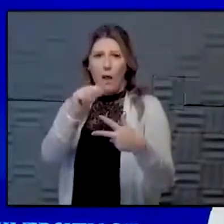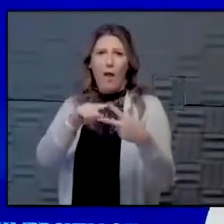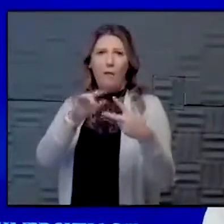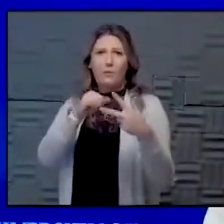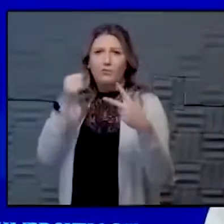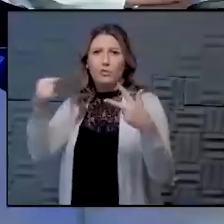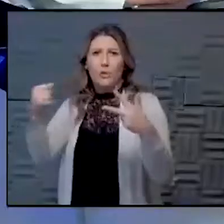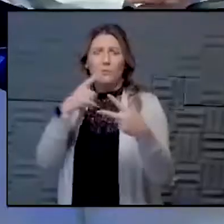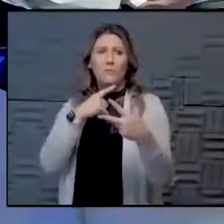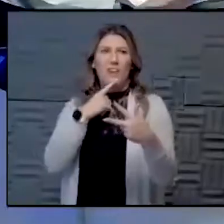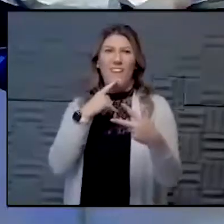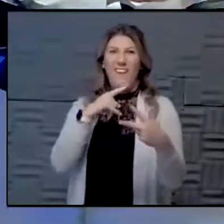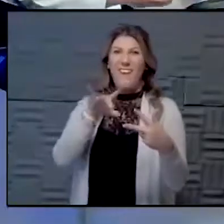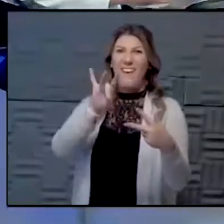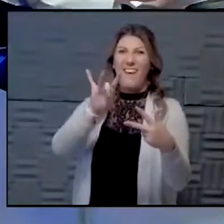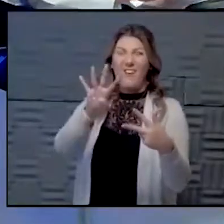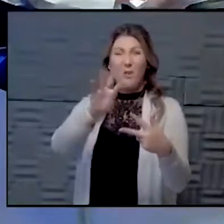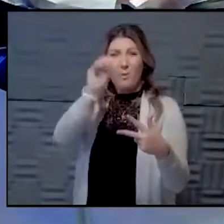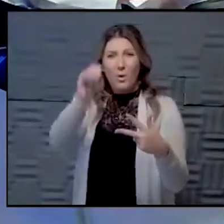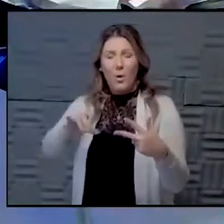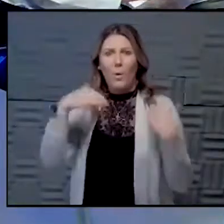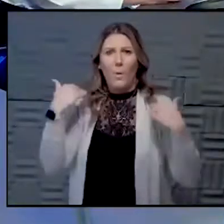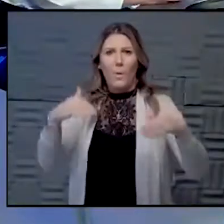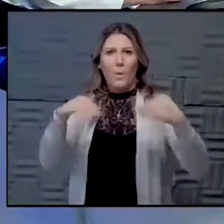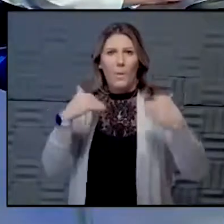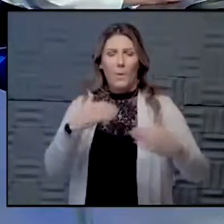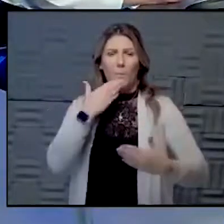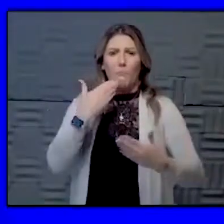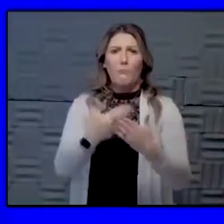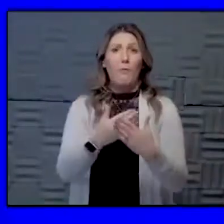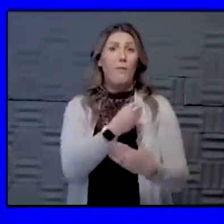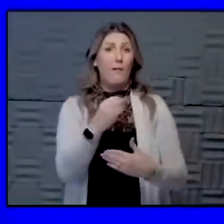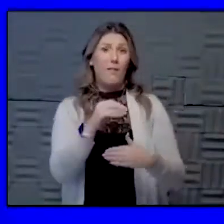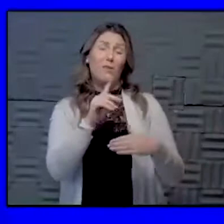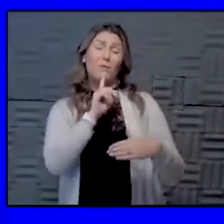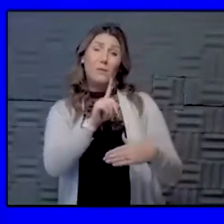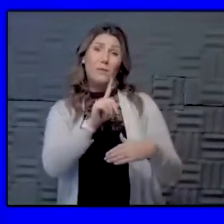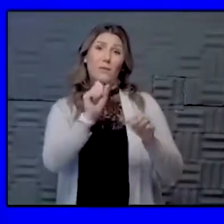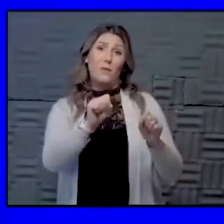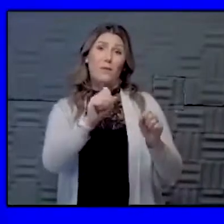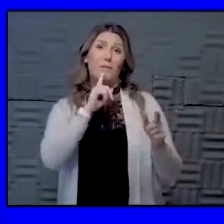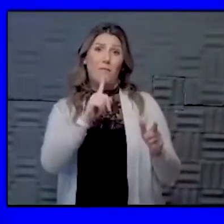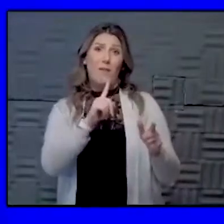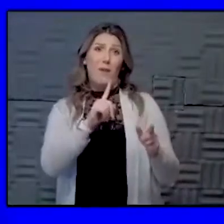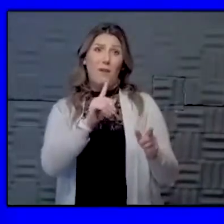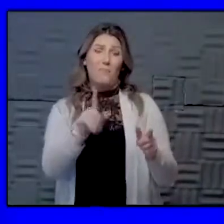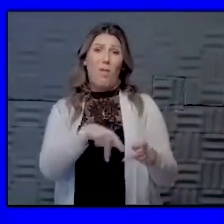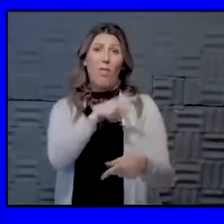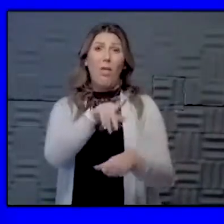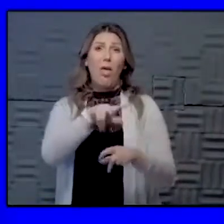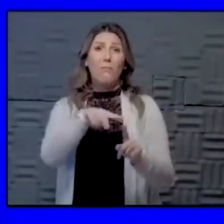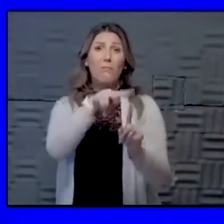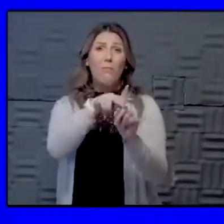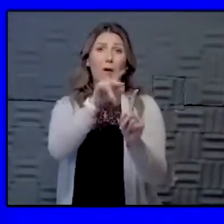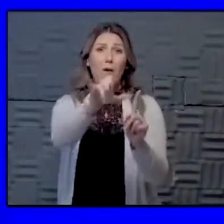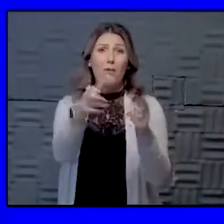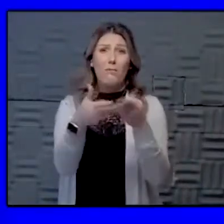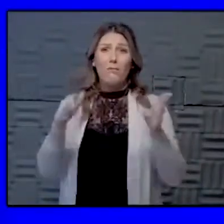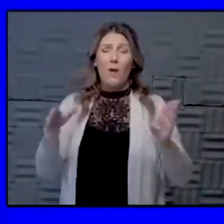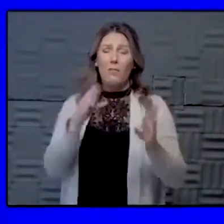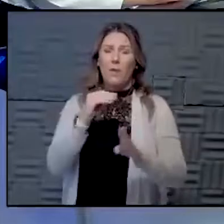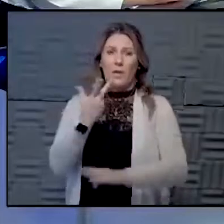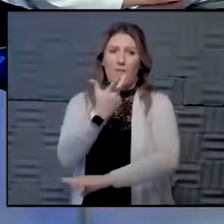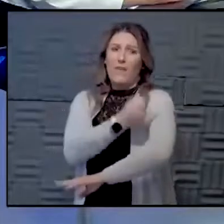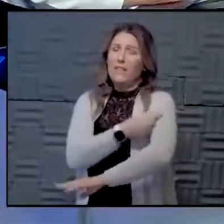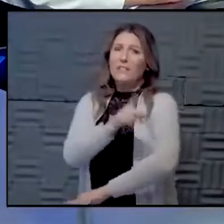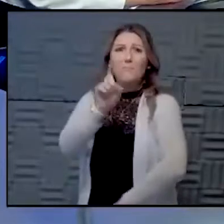good. Yeah, and I think we can apply it to the general public, and we really need to get those vaccines in arms is what that means. So.